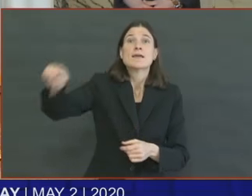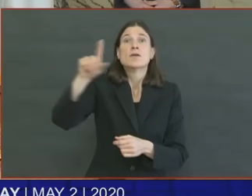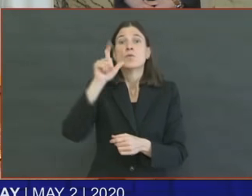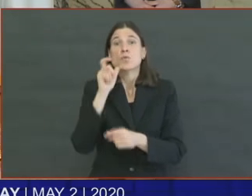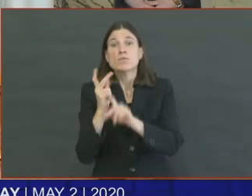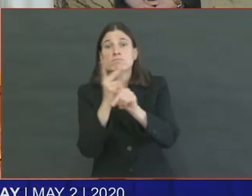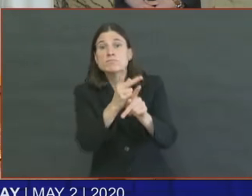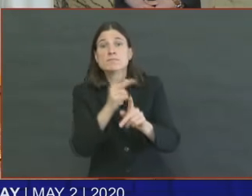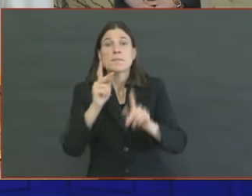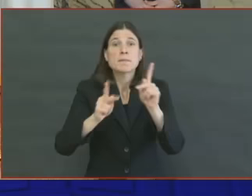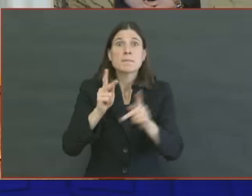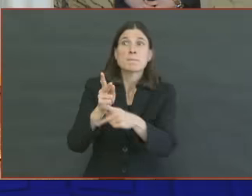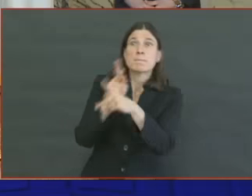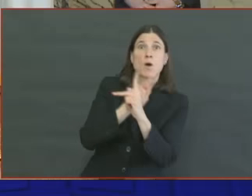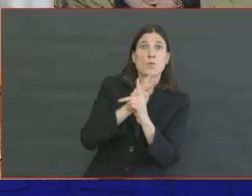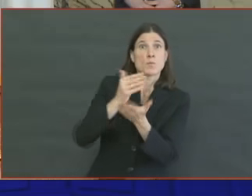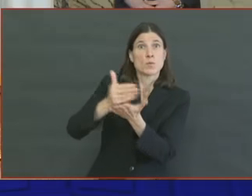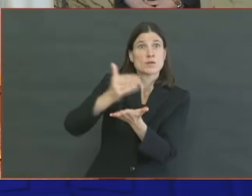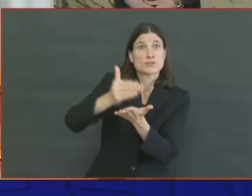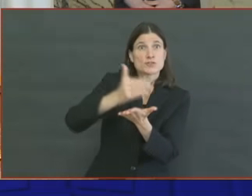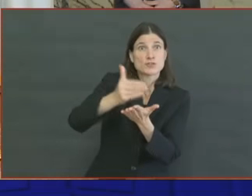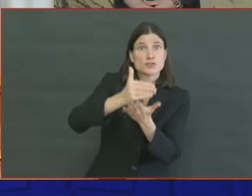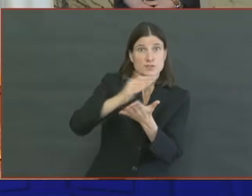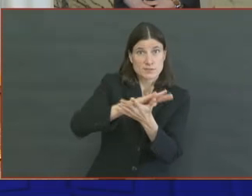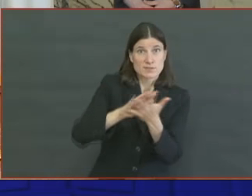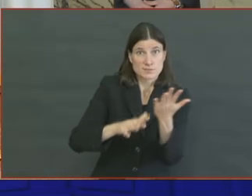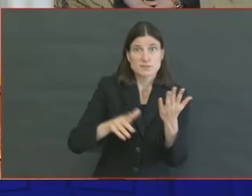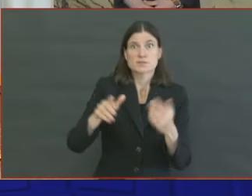institutions are listed on the DBR website,